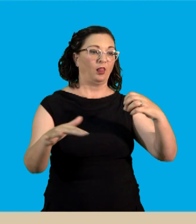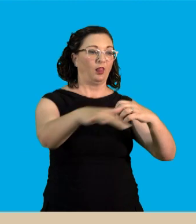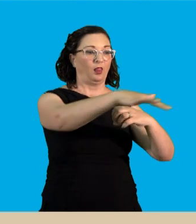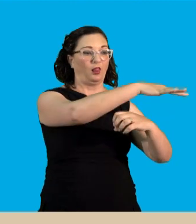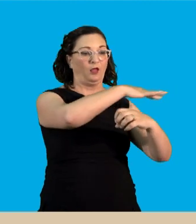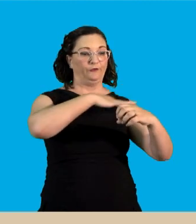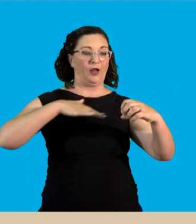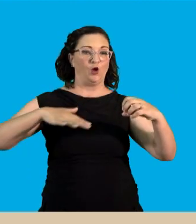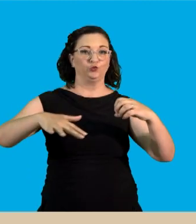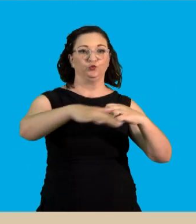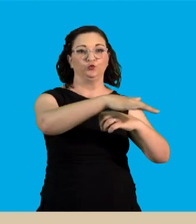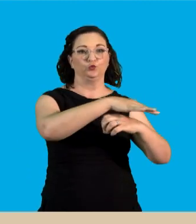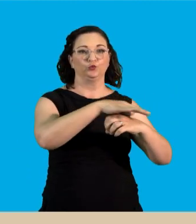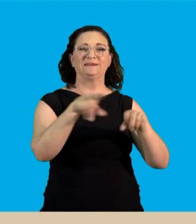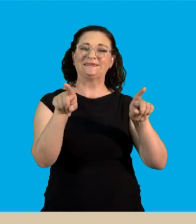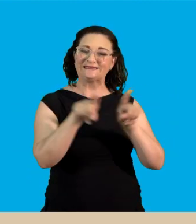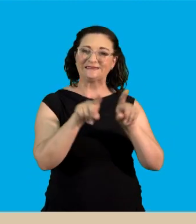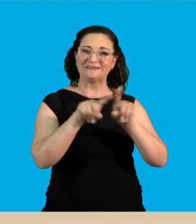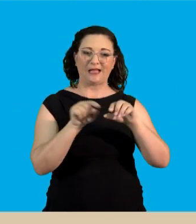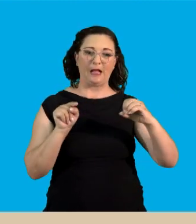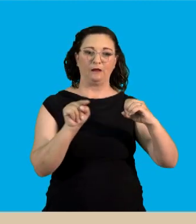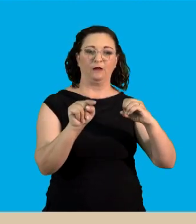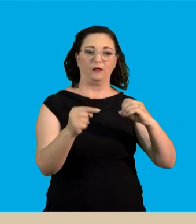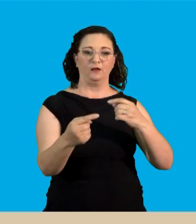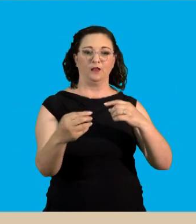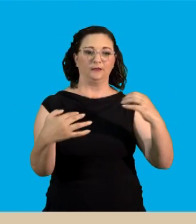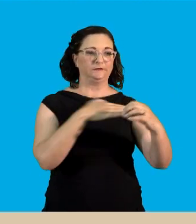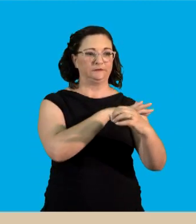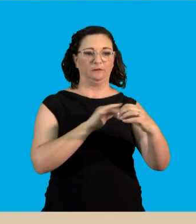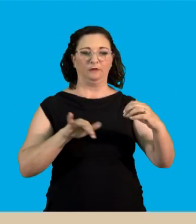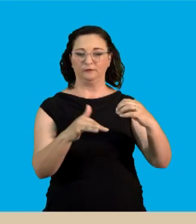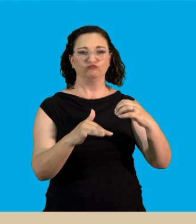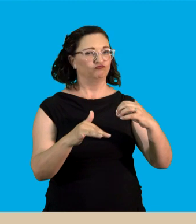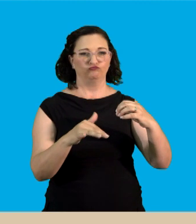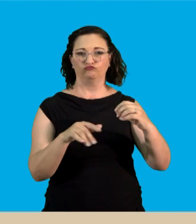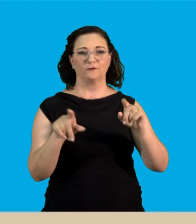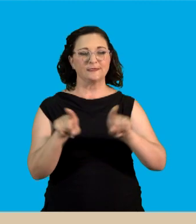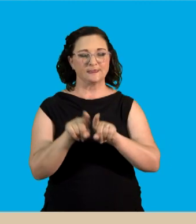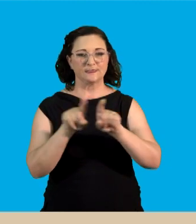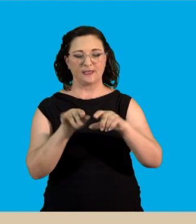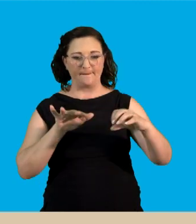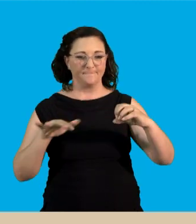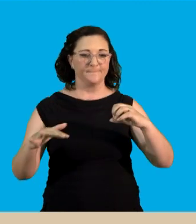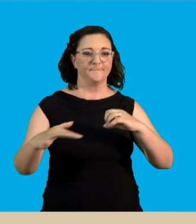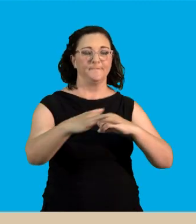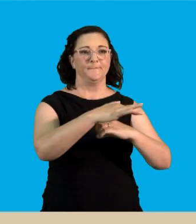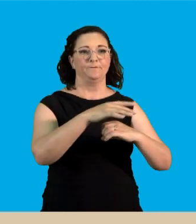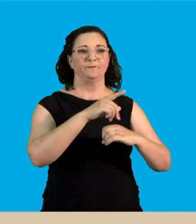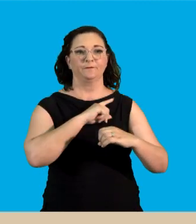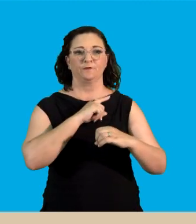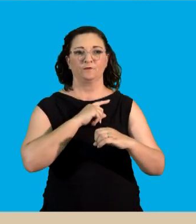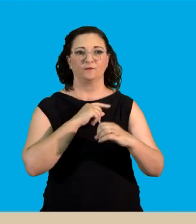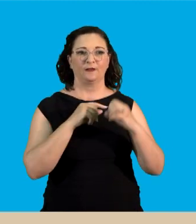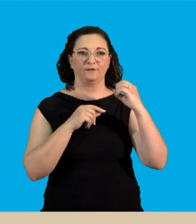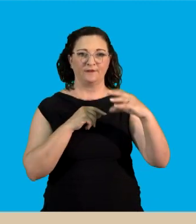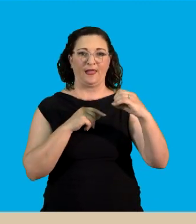it in the same direction. So all these objects, all these planets, they have to orbit around the